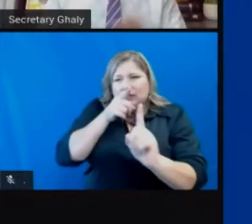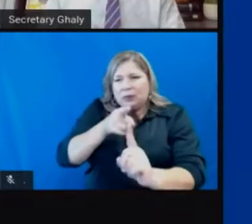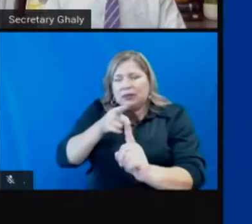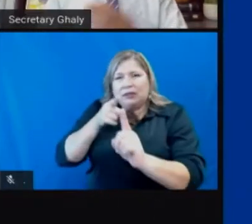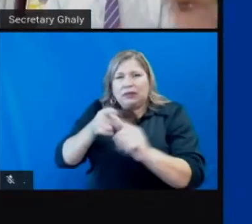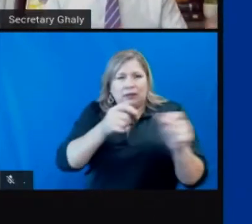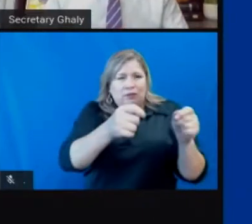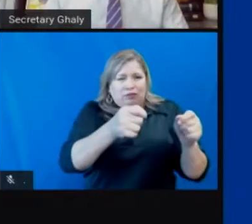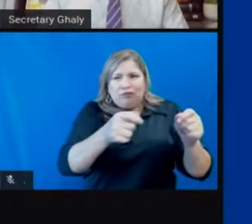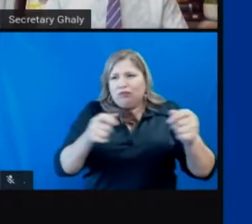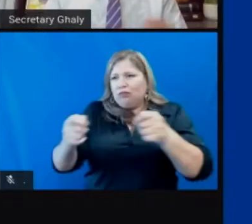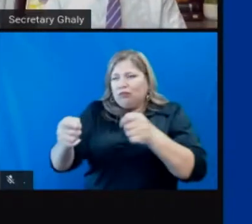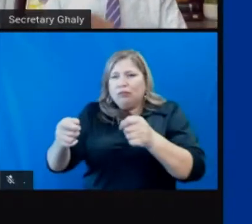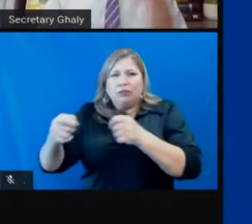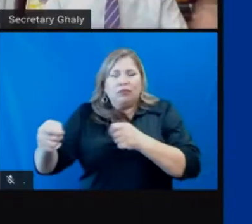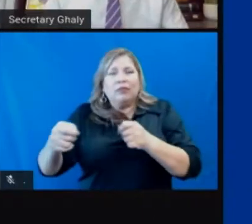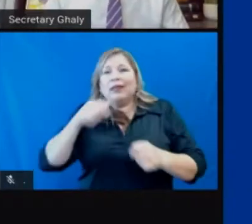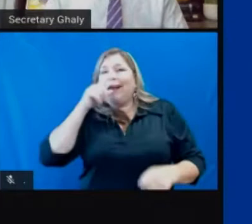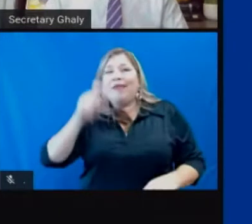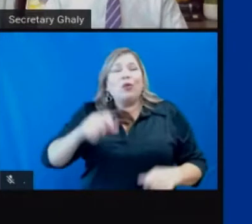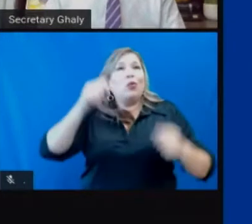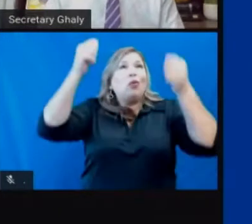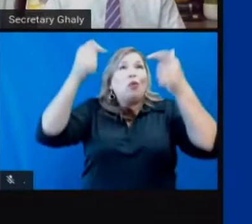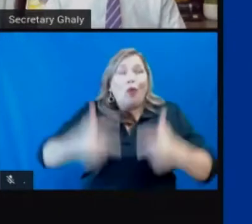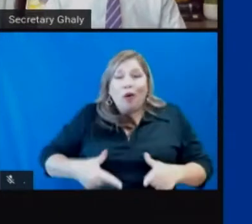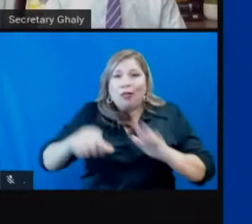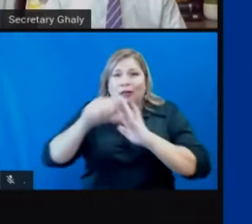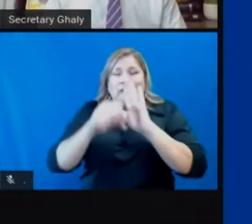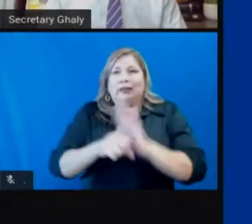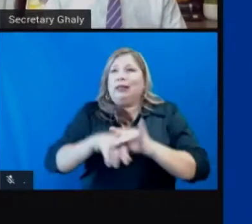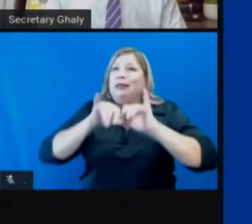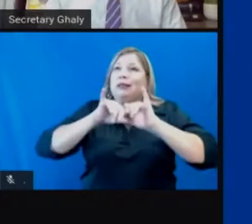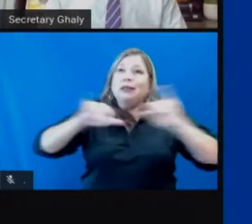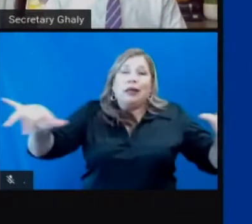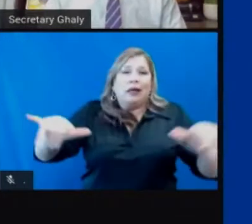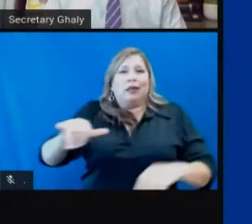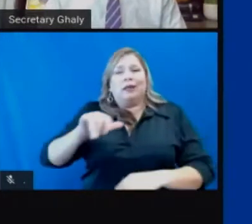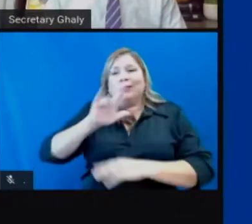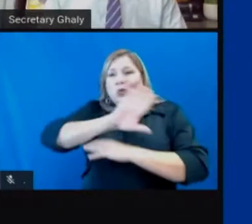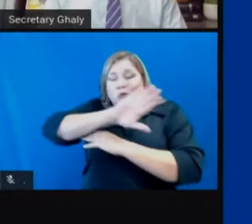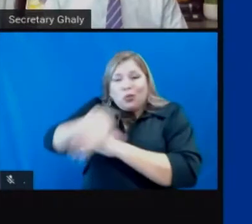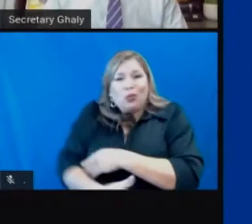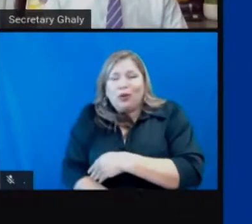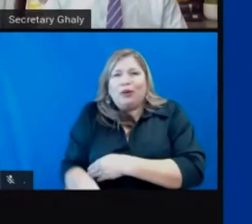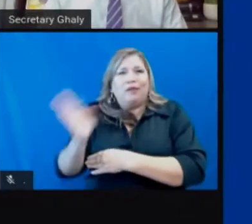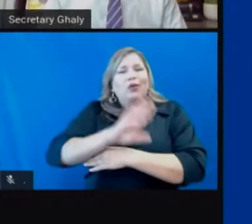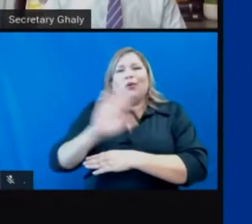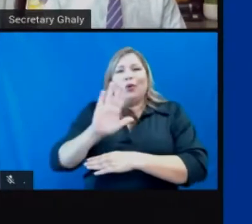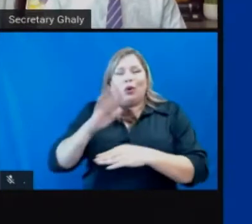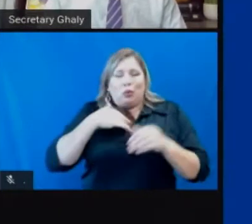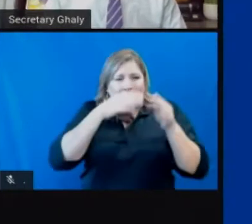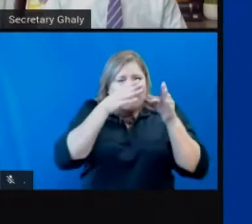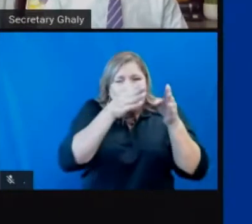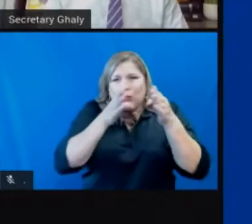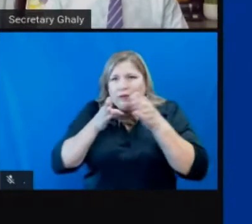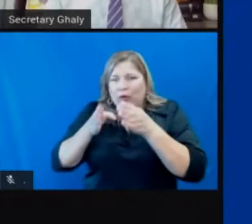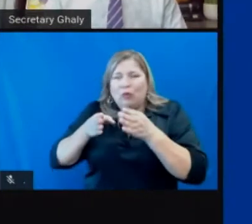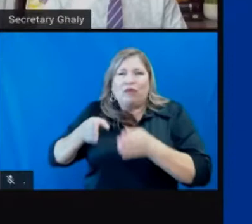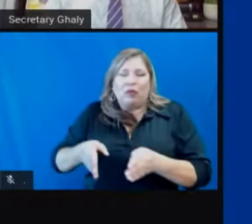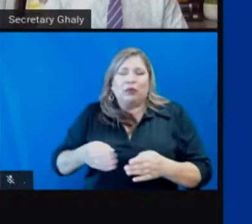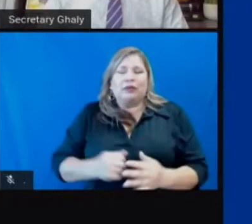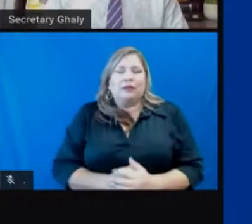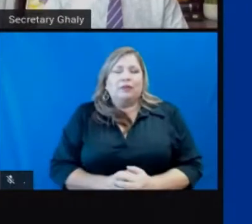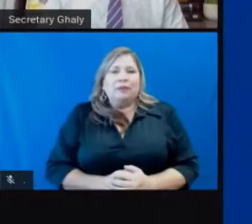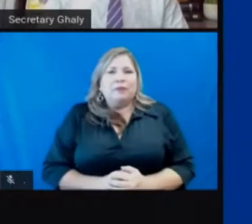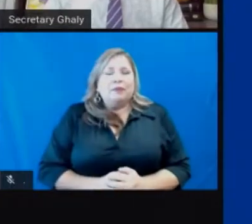in all tiers, not at statewide, not for 24 hours of every single day, but in more focused ways. And what are some of those lessons?